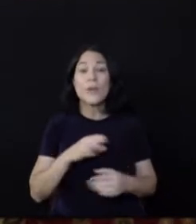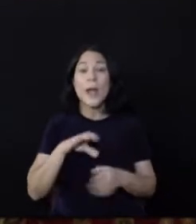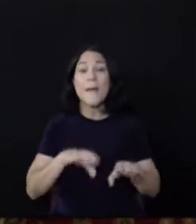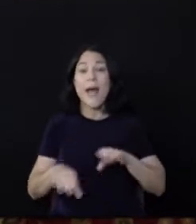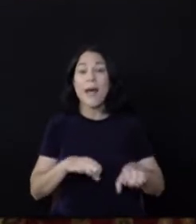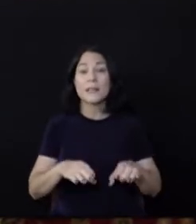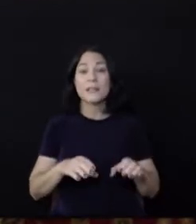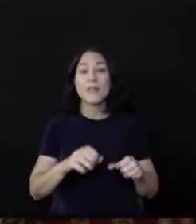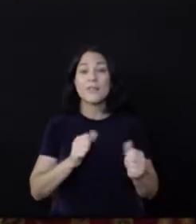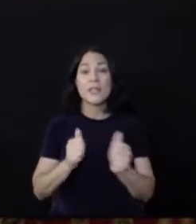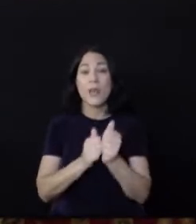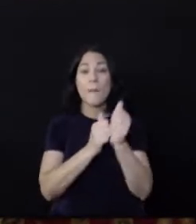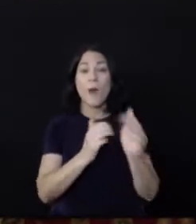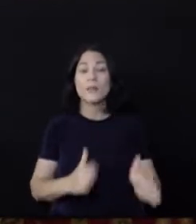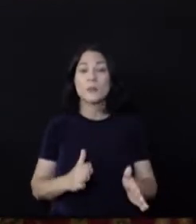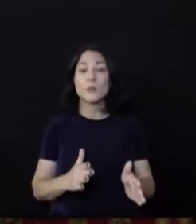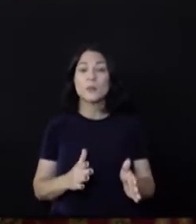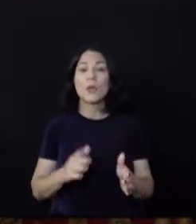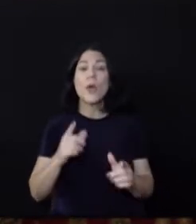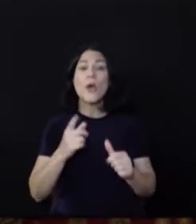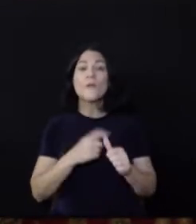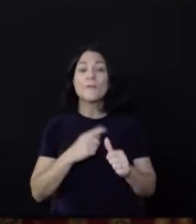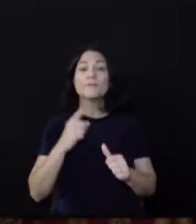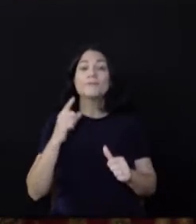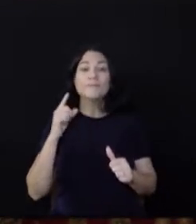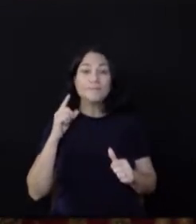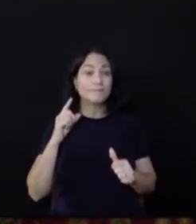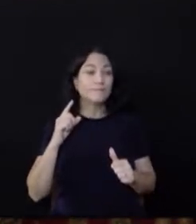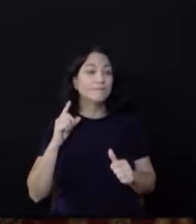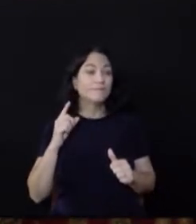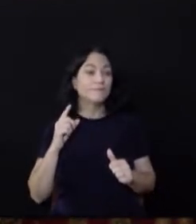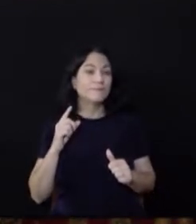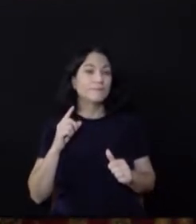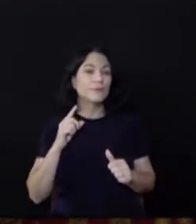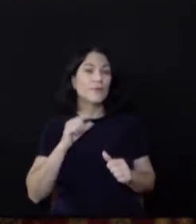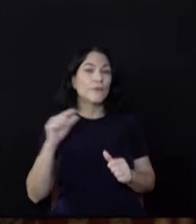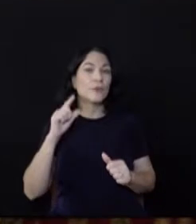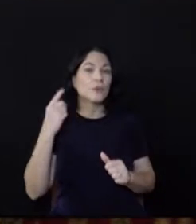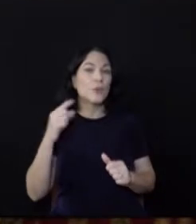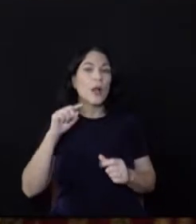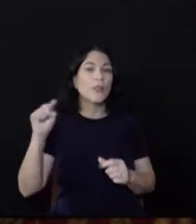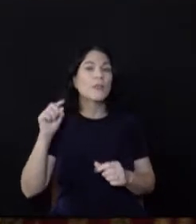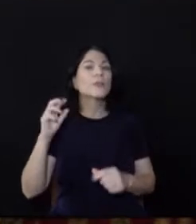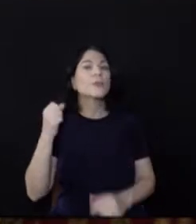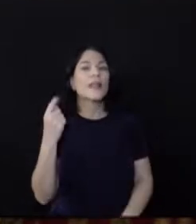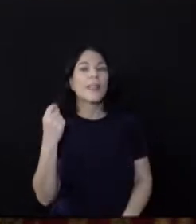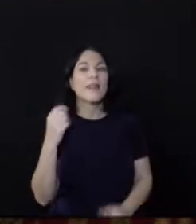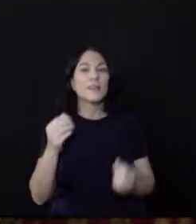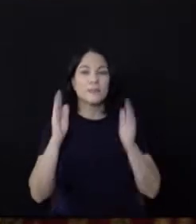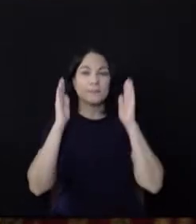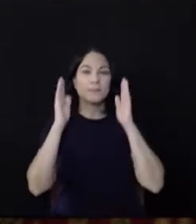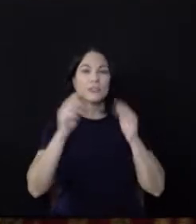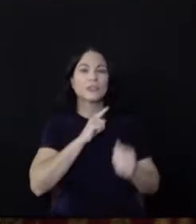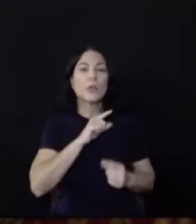Acts of the Apostles, the first chapter, verses 1 through 11. Hear now the word of the